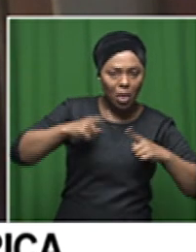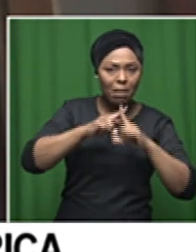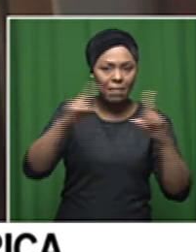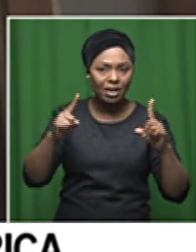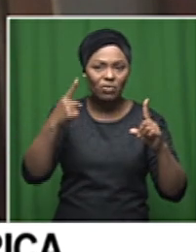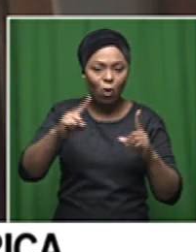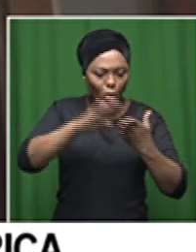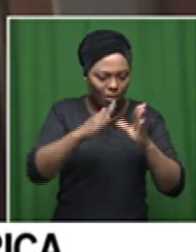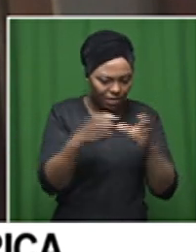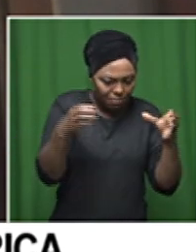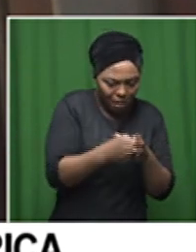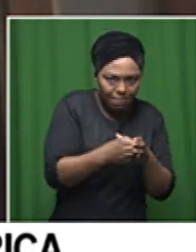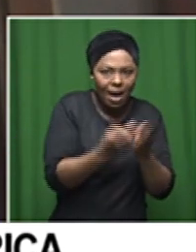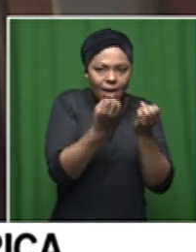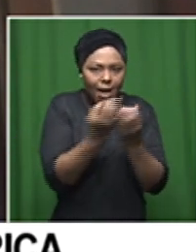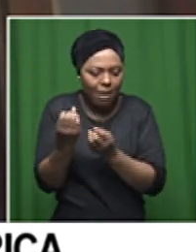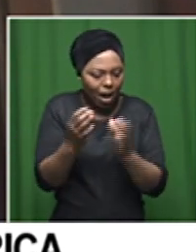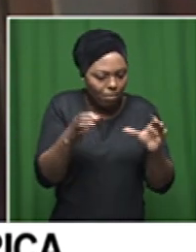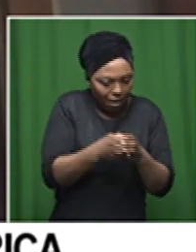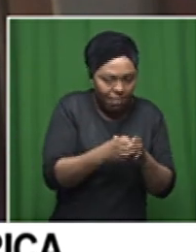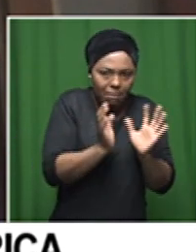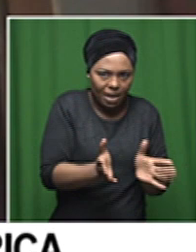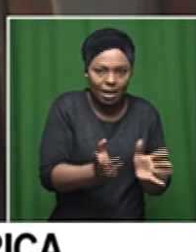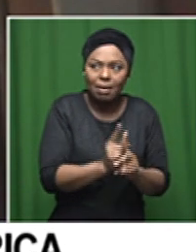even if we had our own